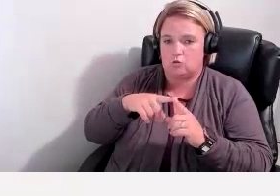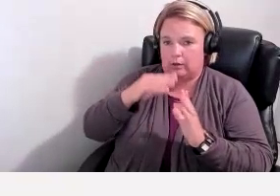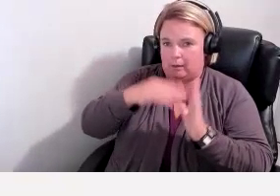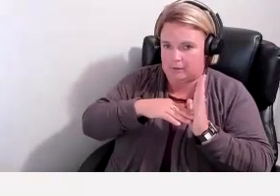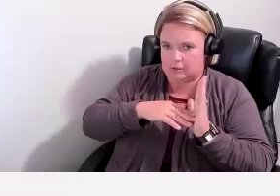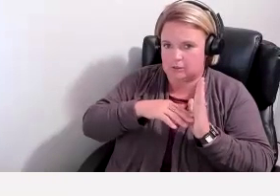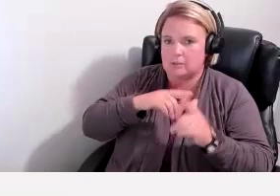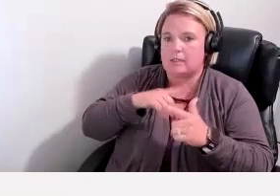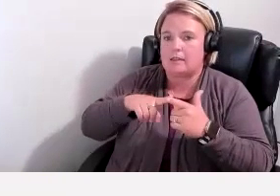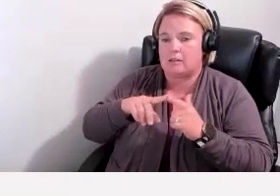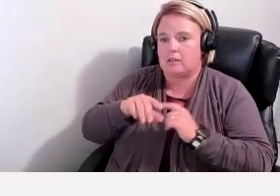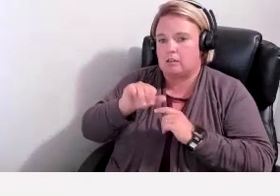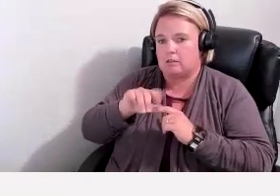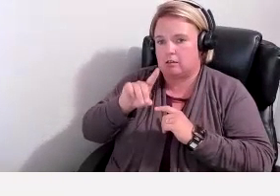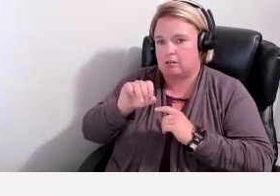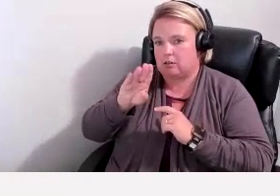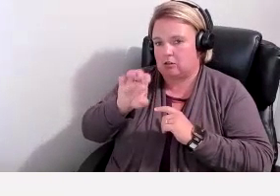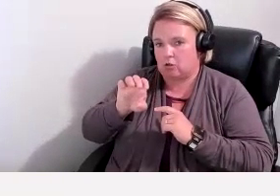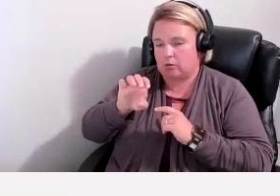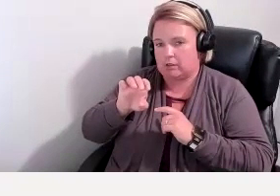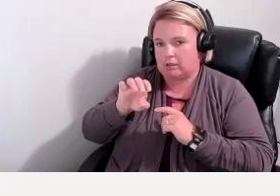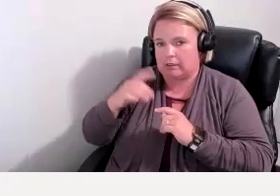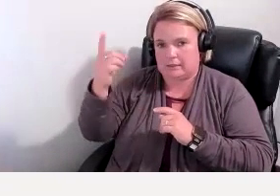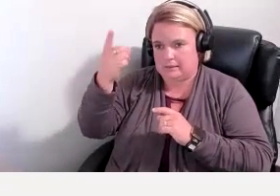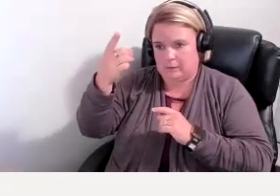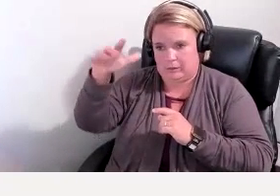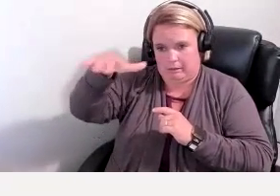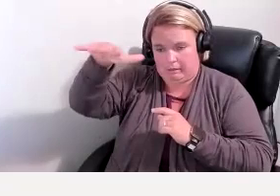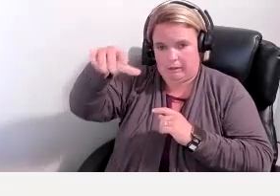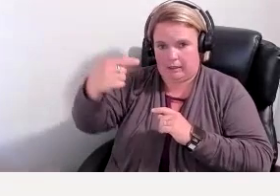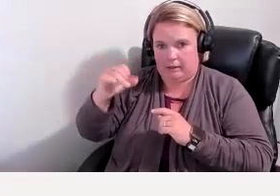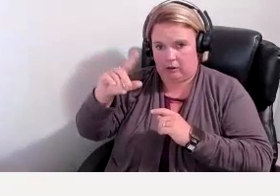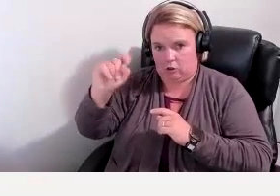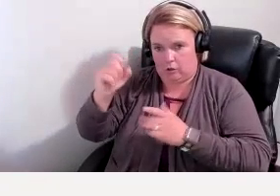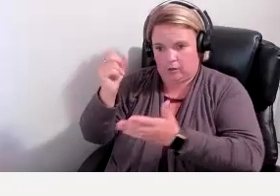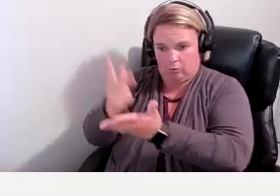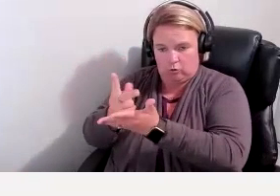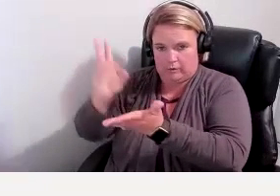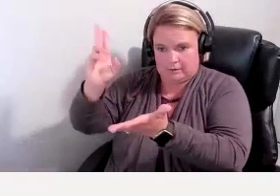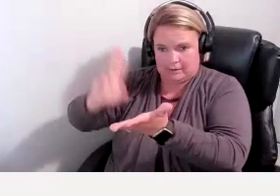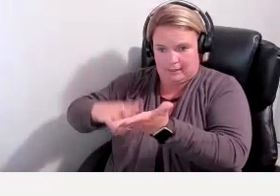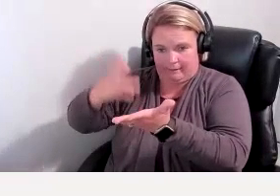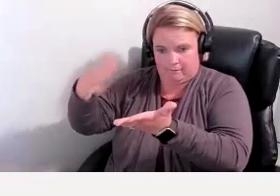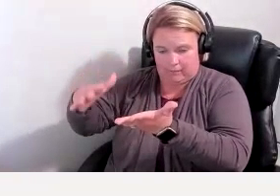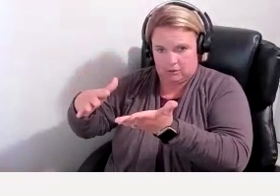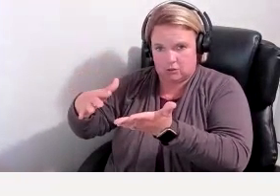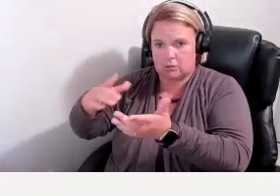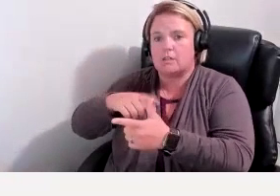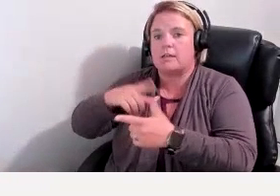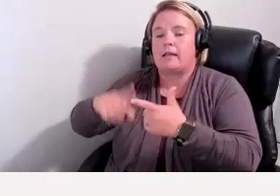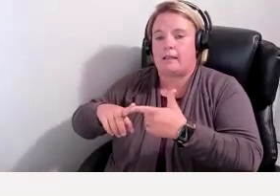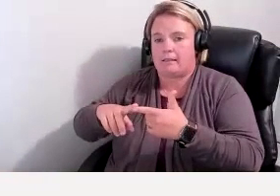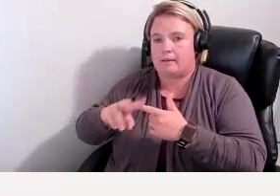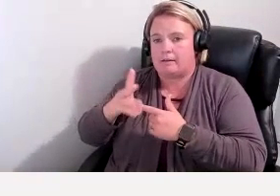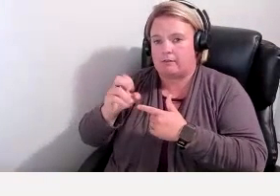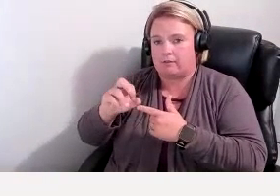it through Adobe and somebody at the DECT grant reviews it and signs it and approves it. And so then that goes to the vendor